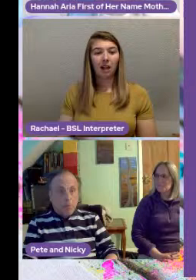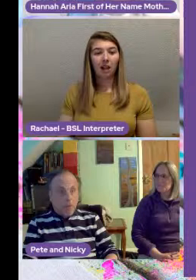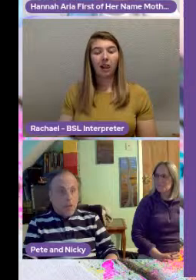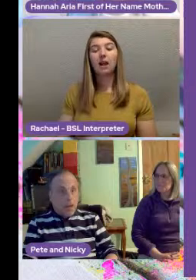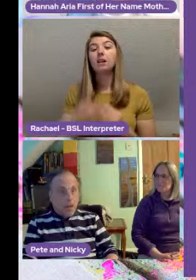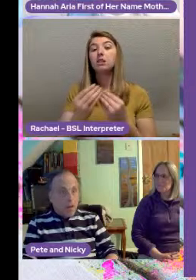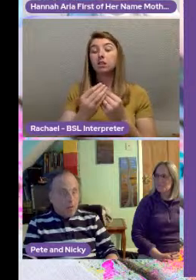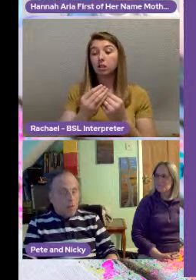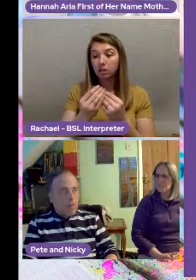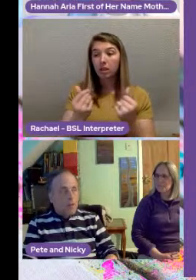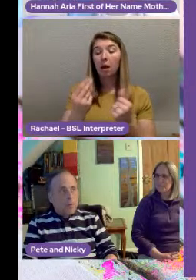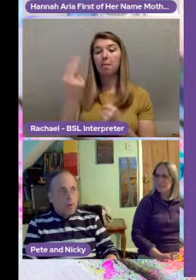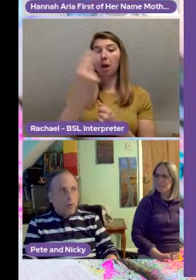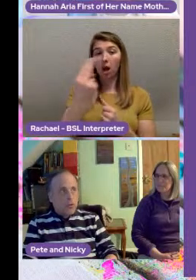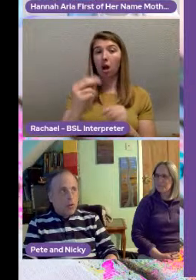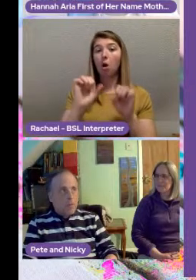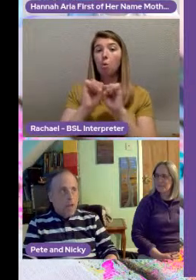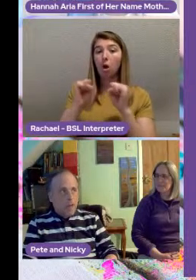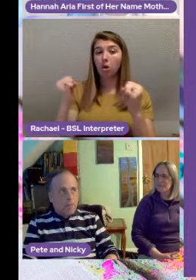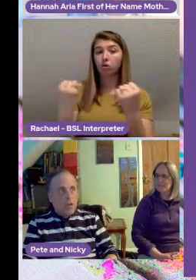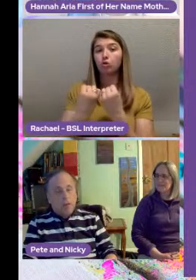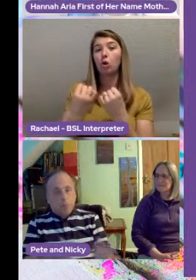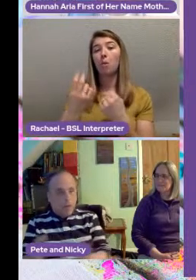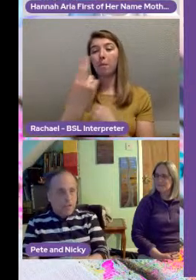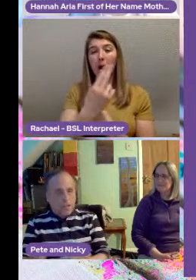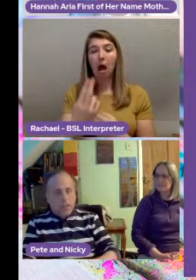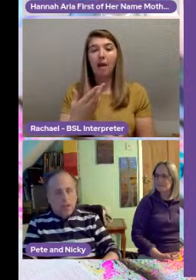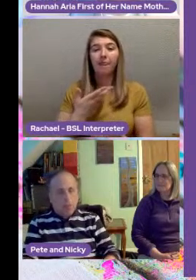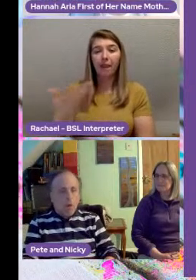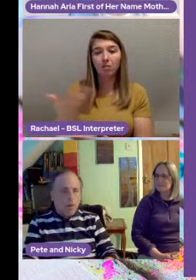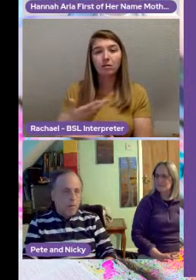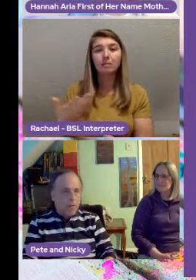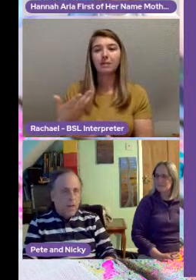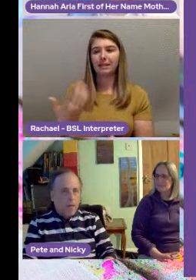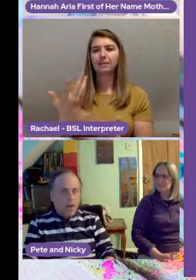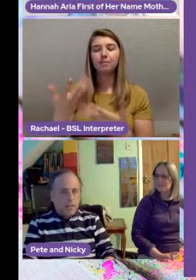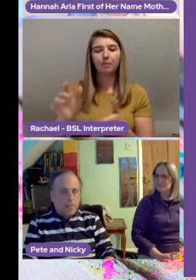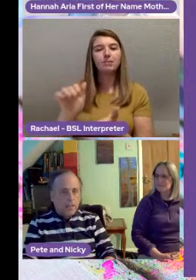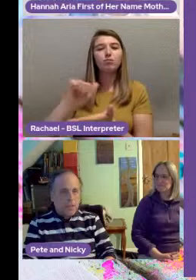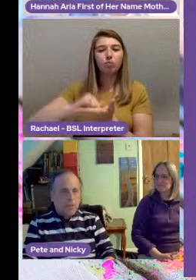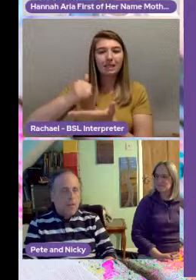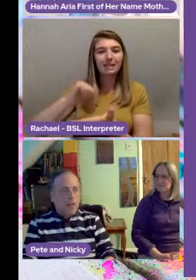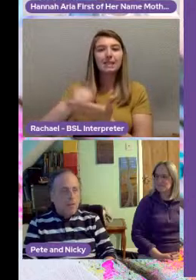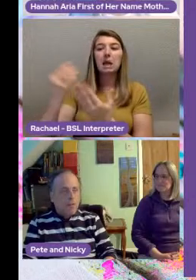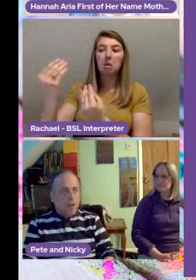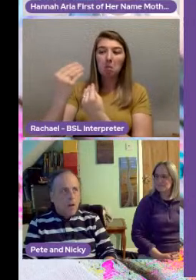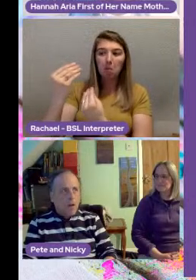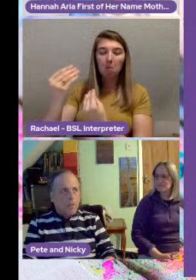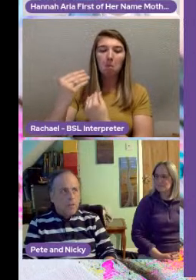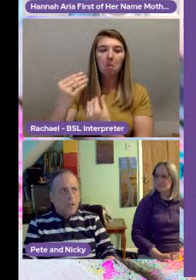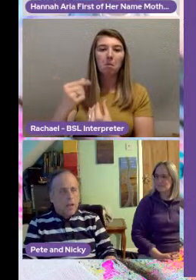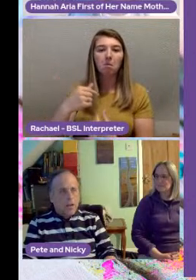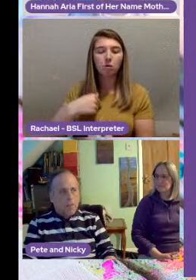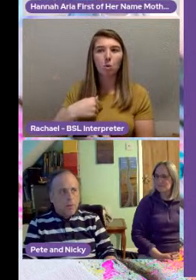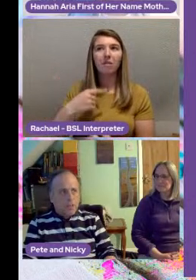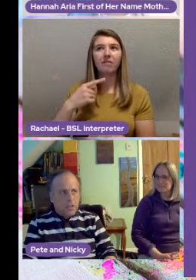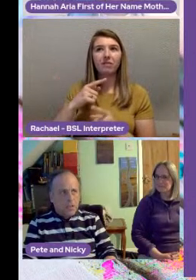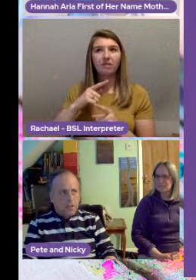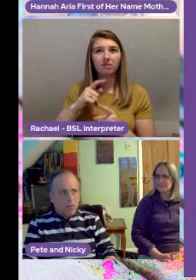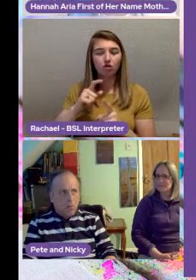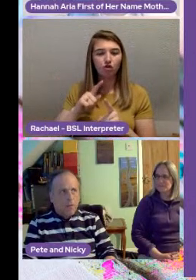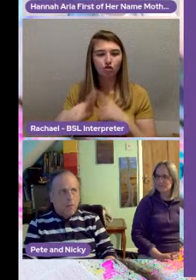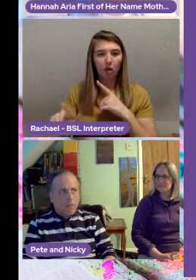art workshops I've done, other art therapy workshops, have done printing as one of their activities. So I've done